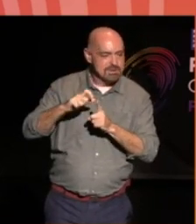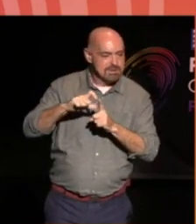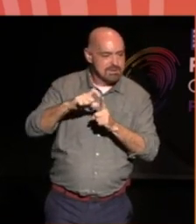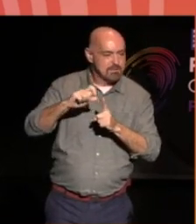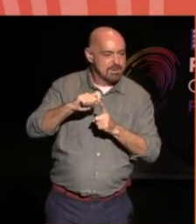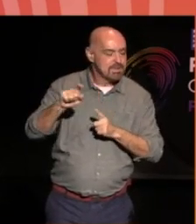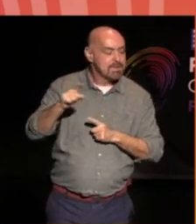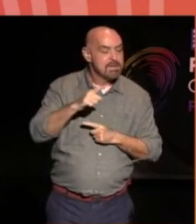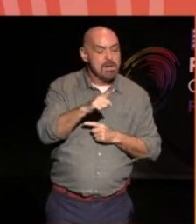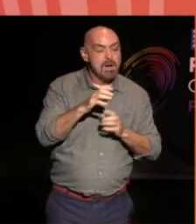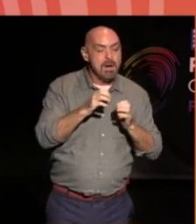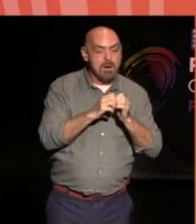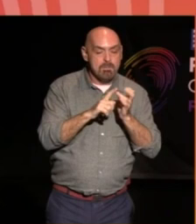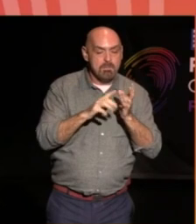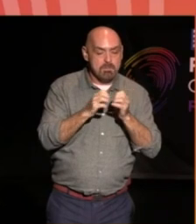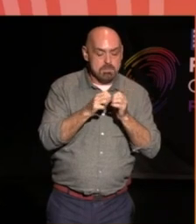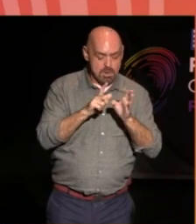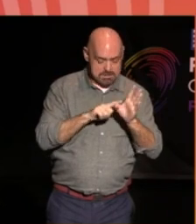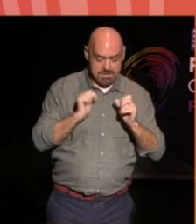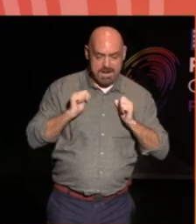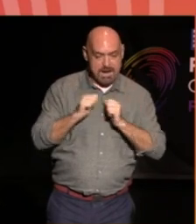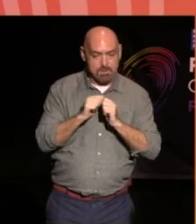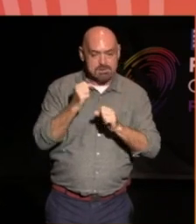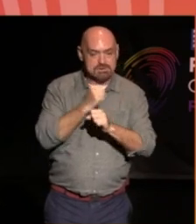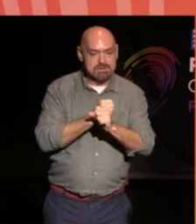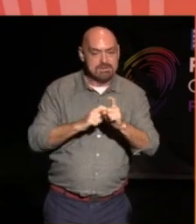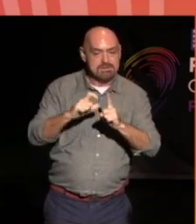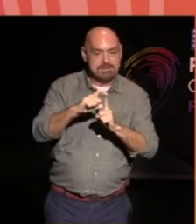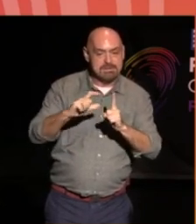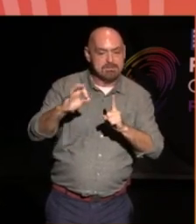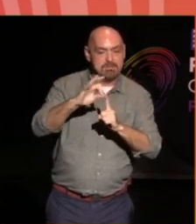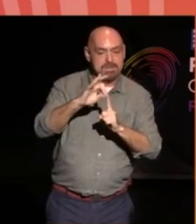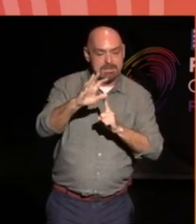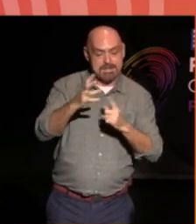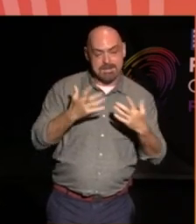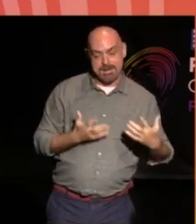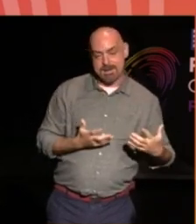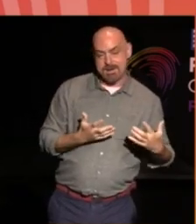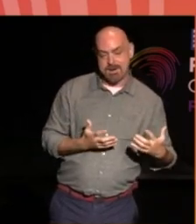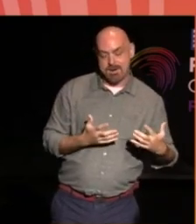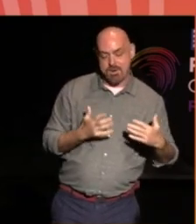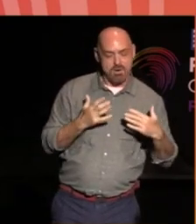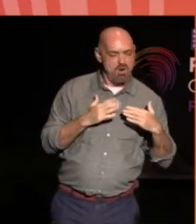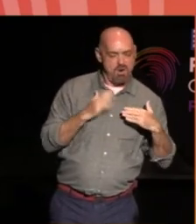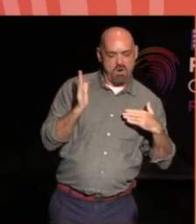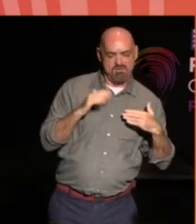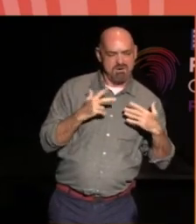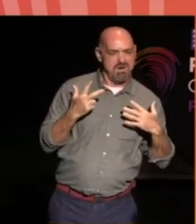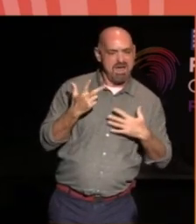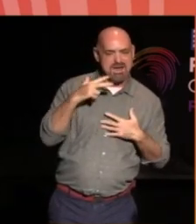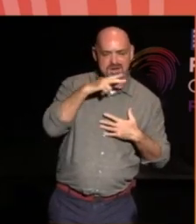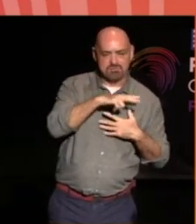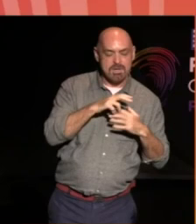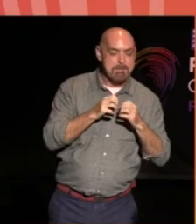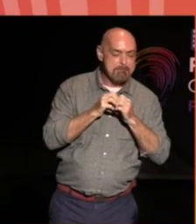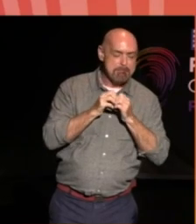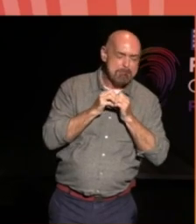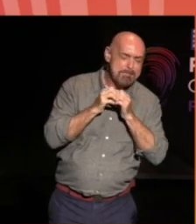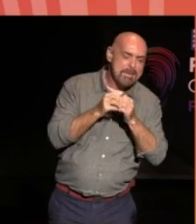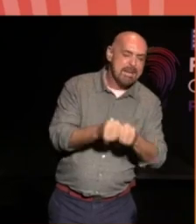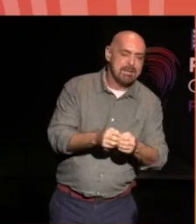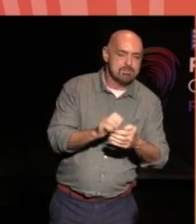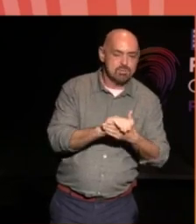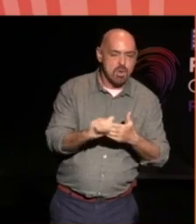And he said then, our gross national product now is over $800 billion a